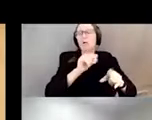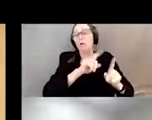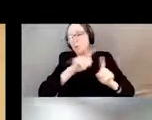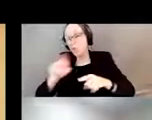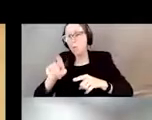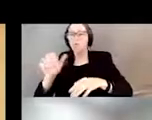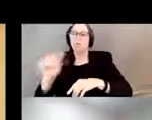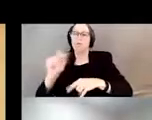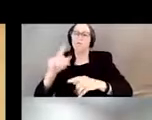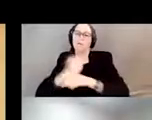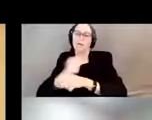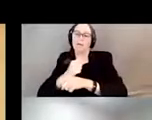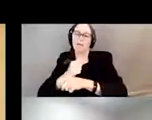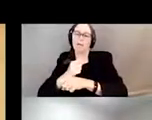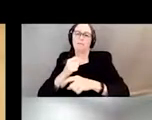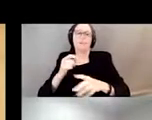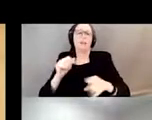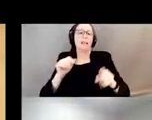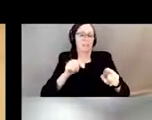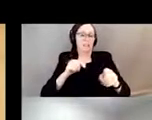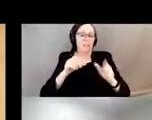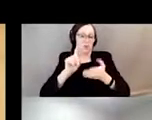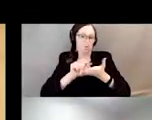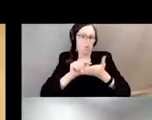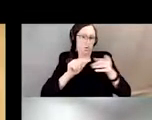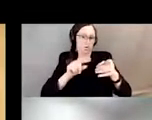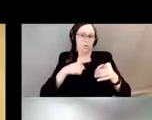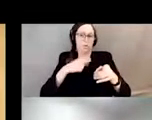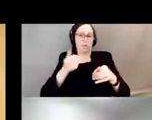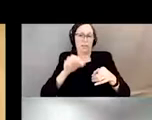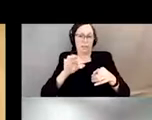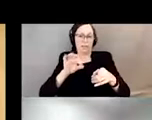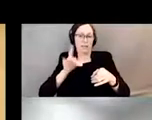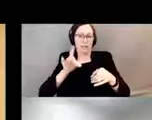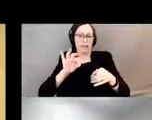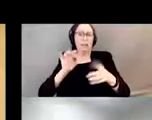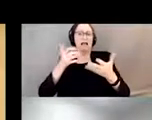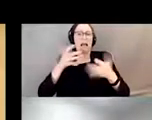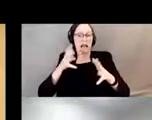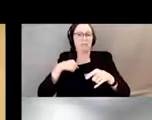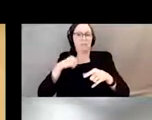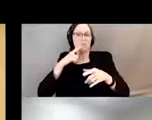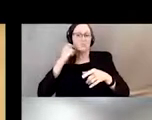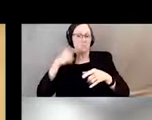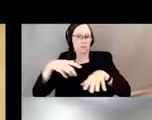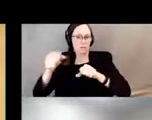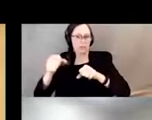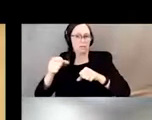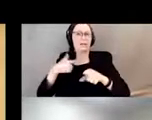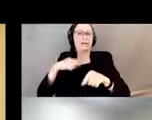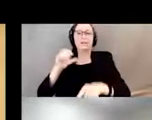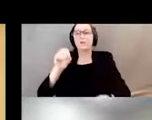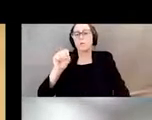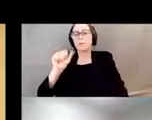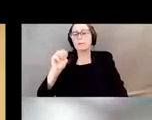from the International. This is in 1989. So this is after the Soviets have withdrawn. And it's Osama bin Laden on the right-hand side.